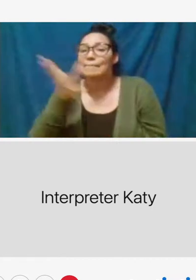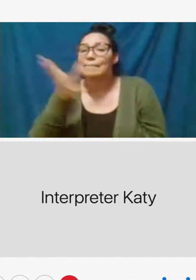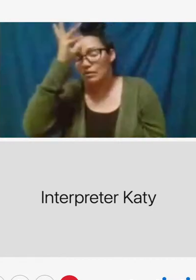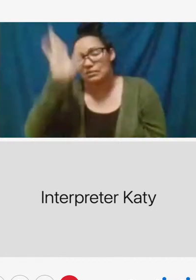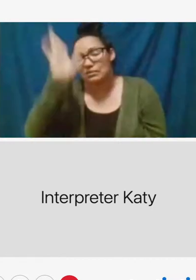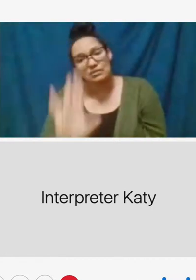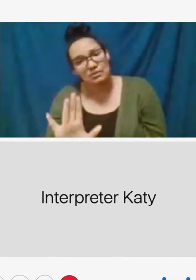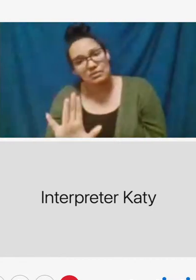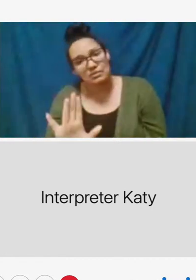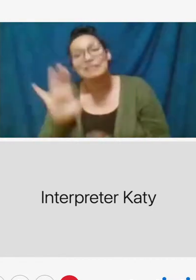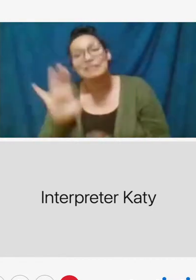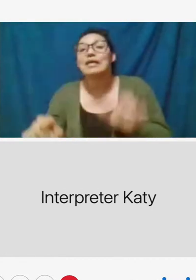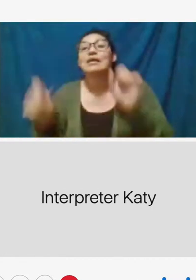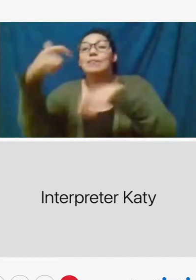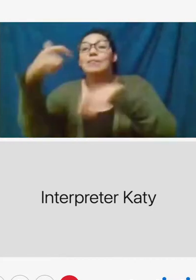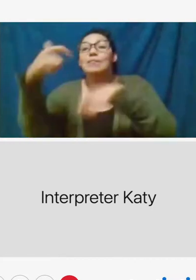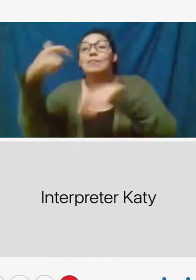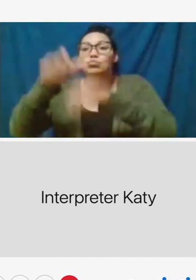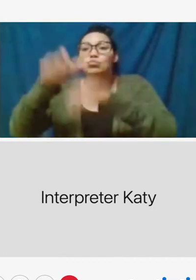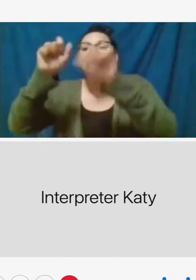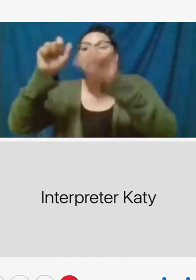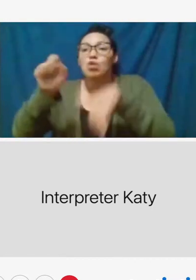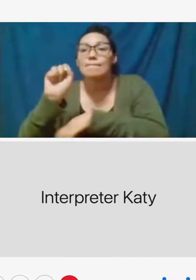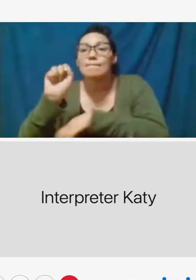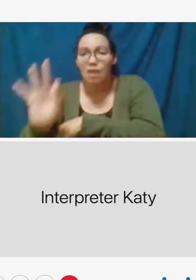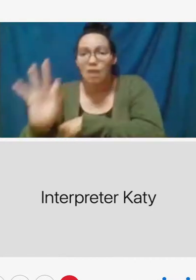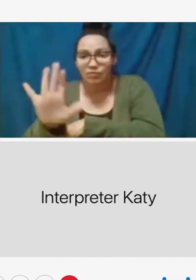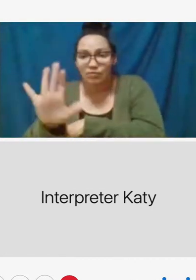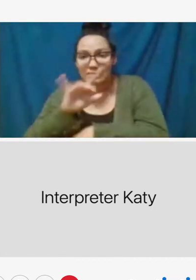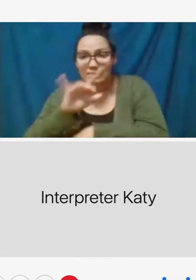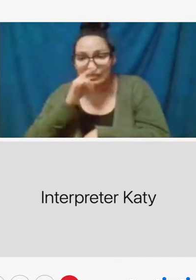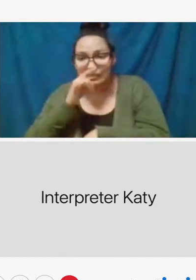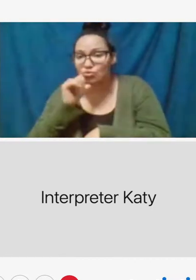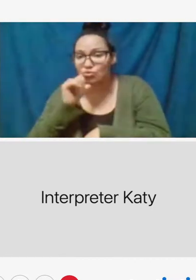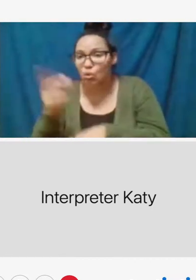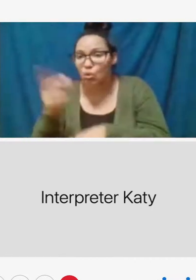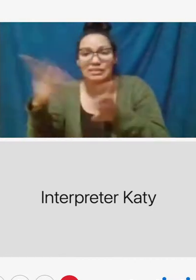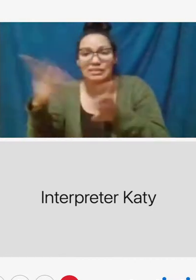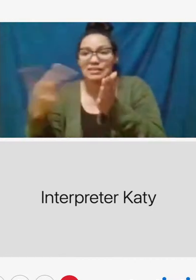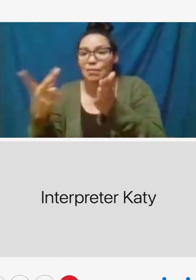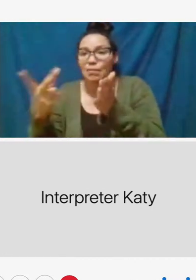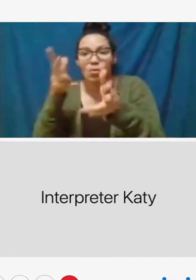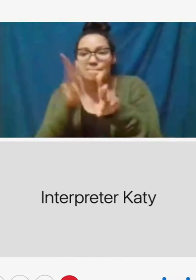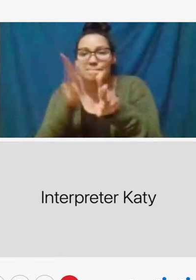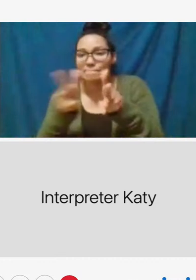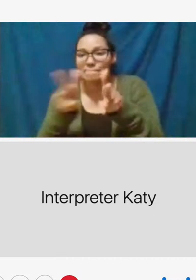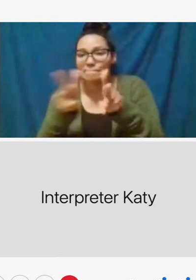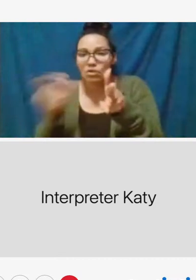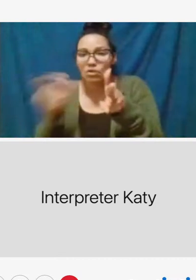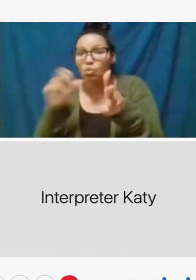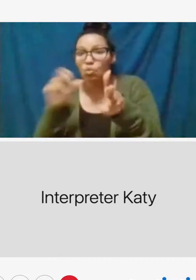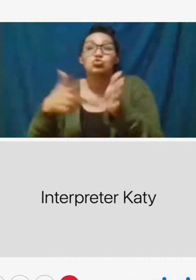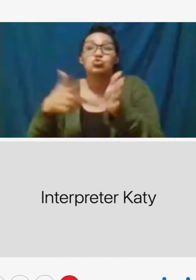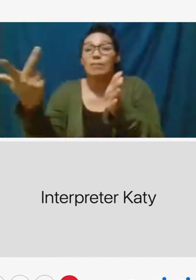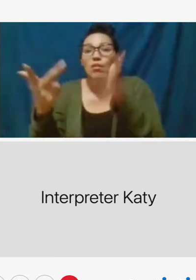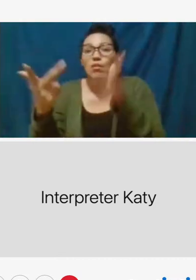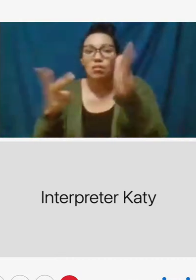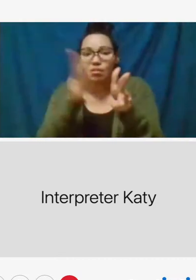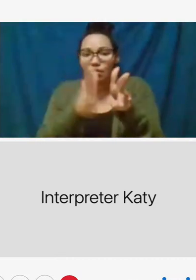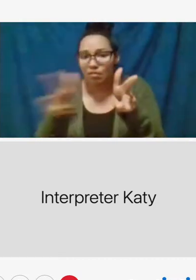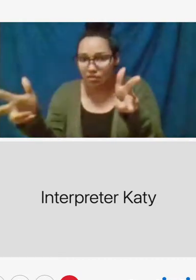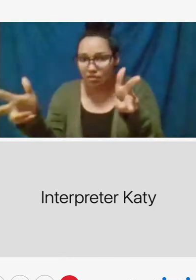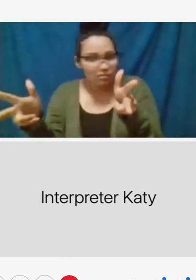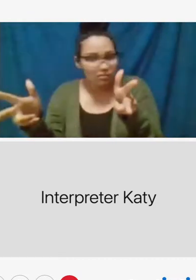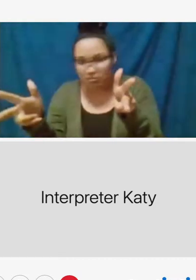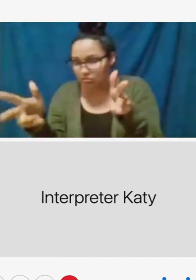child do not double Park do not triple Park you know